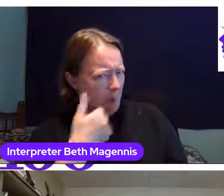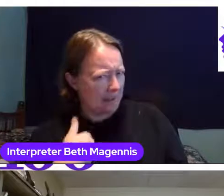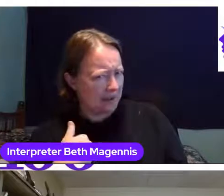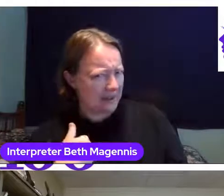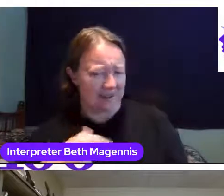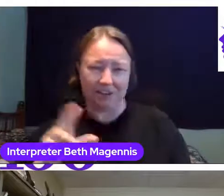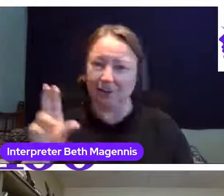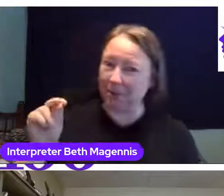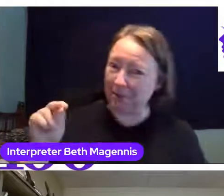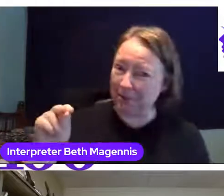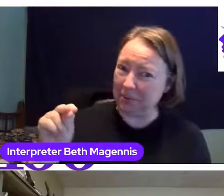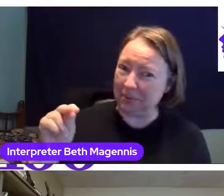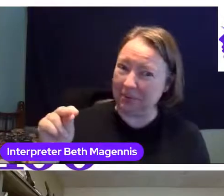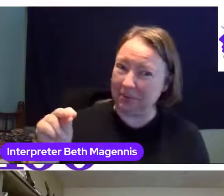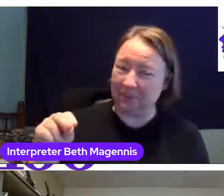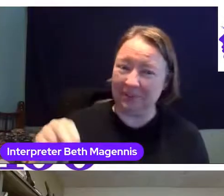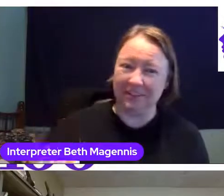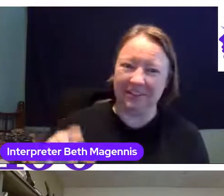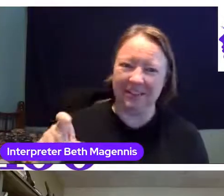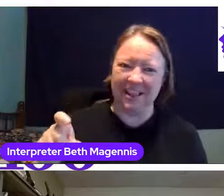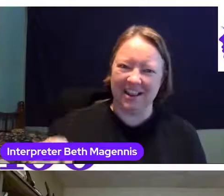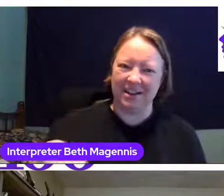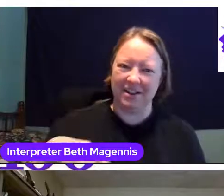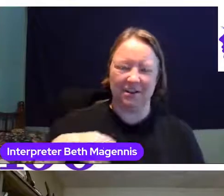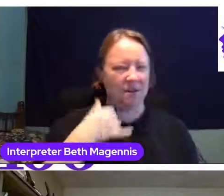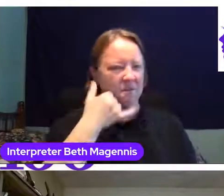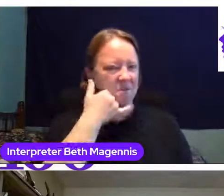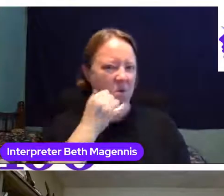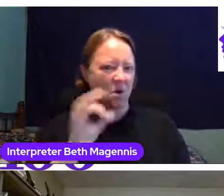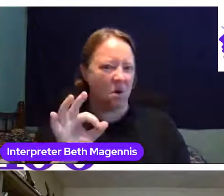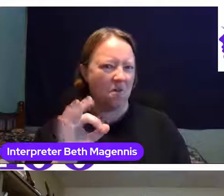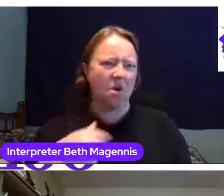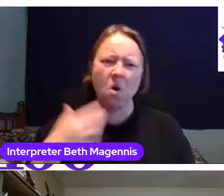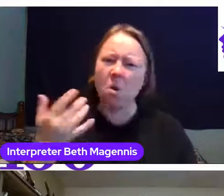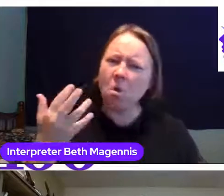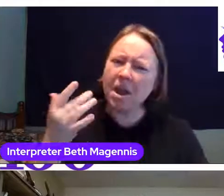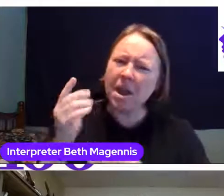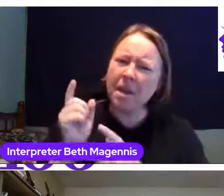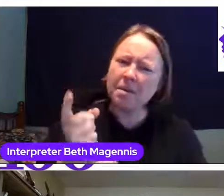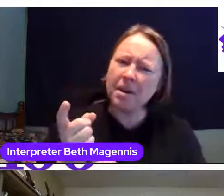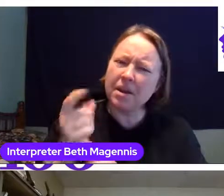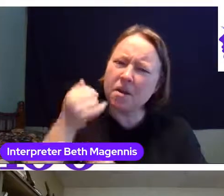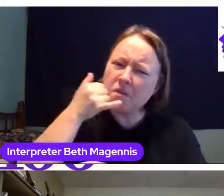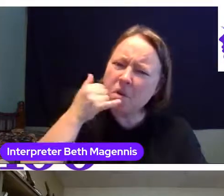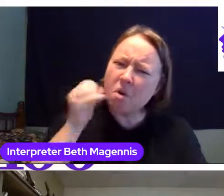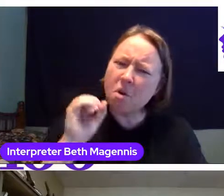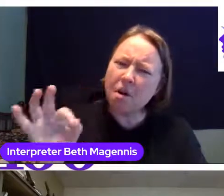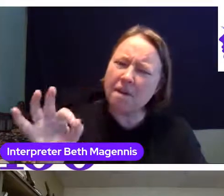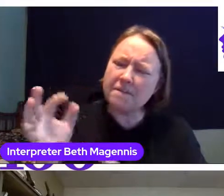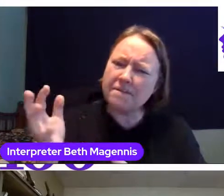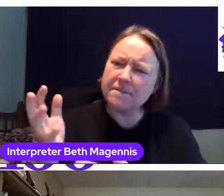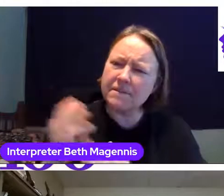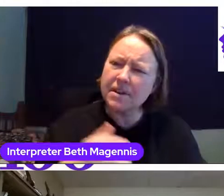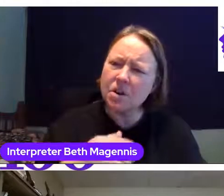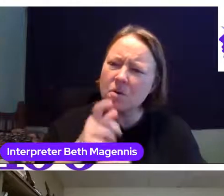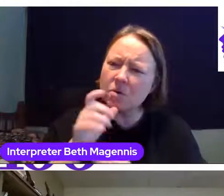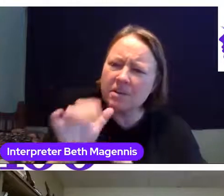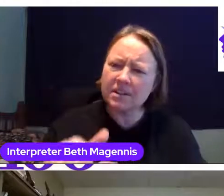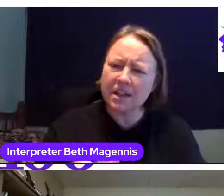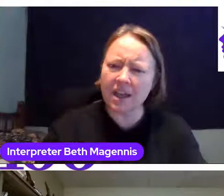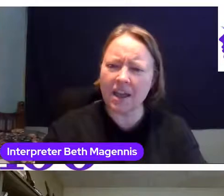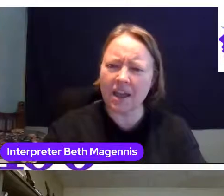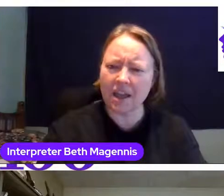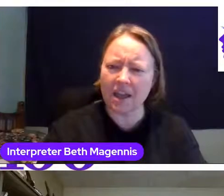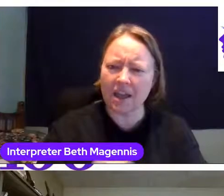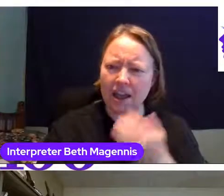No. I'm going to turn my phone off. Wait a minute. Let's turn our phones off here. Who is that calling? We